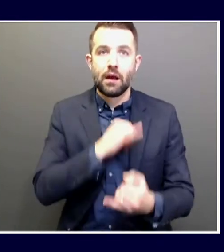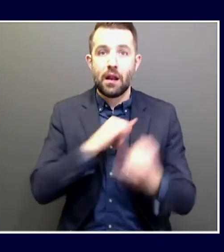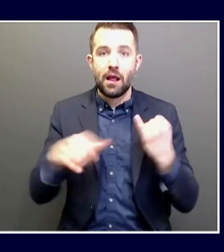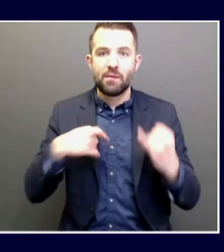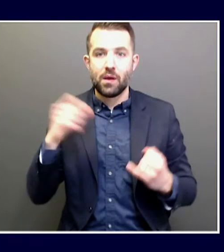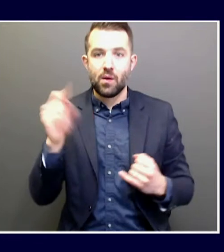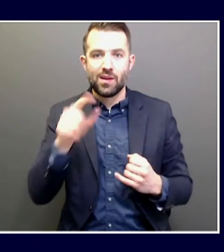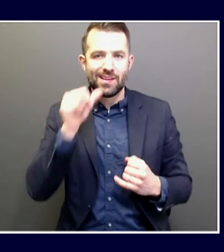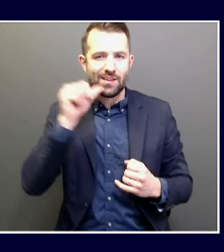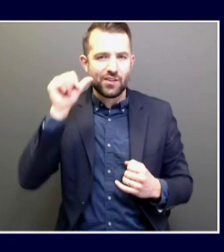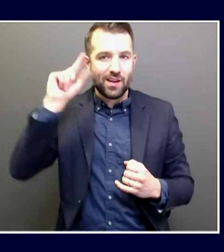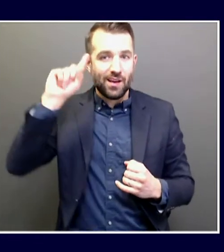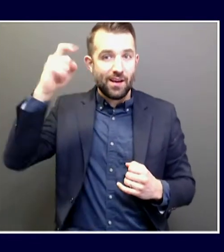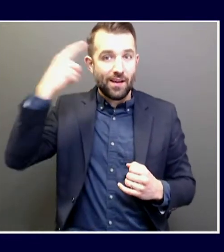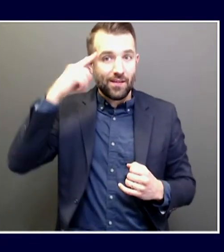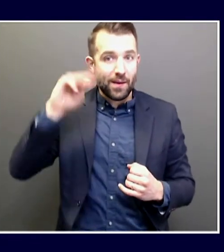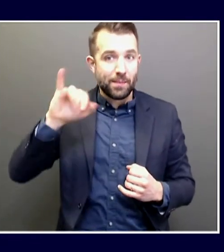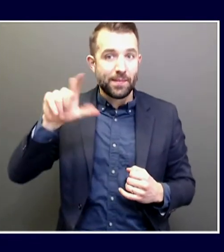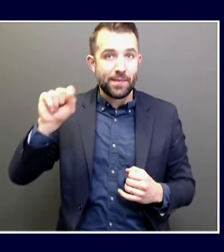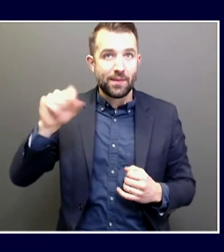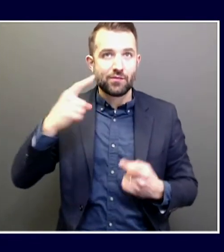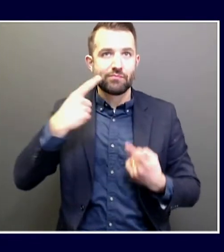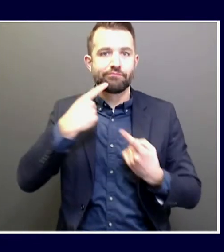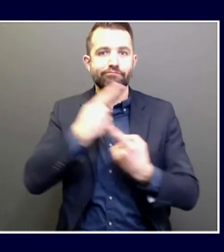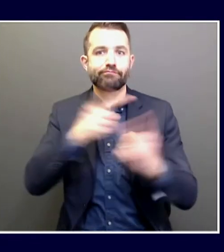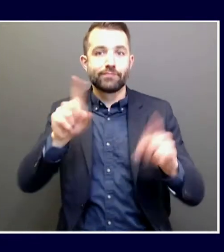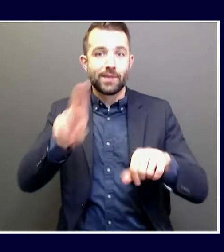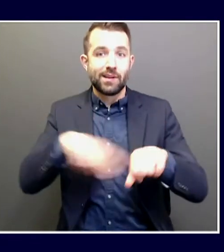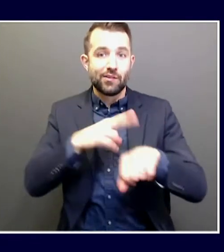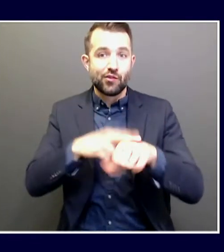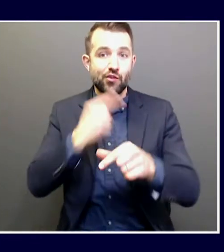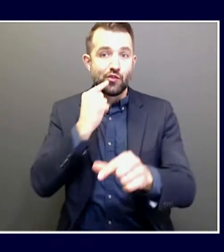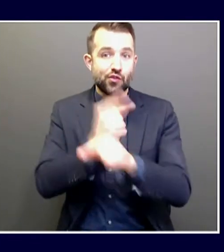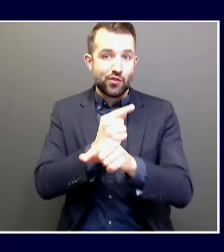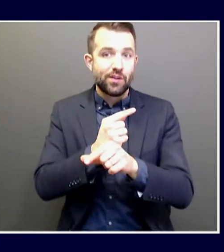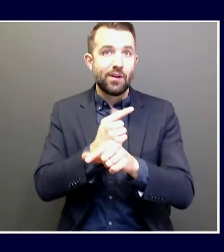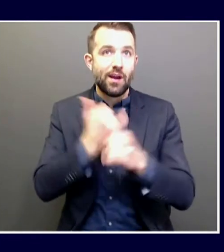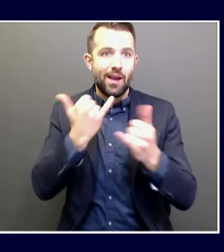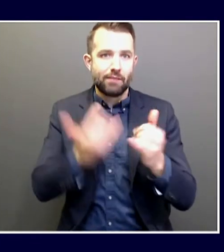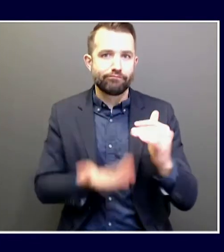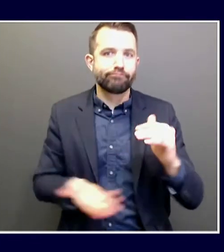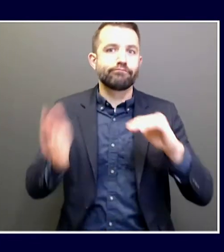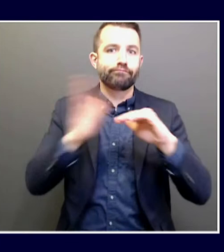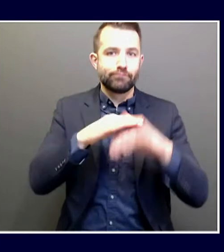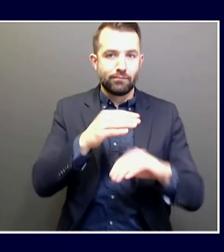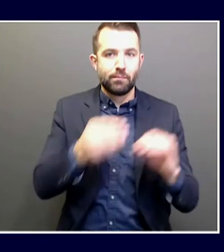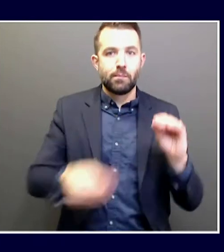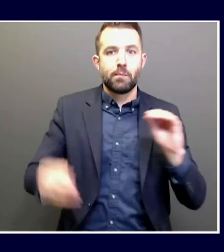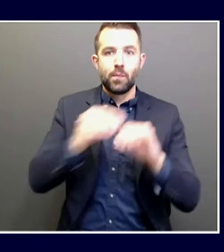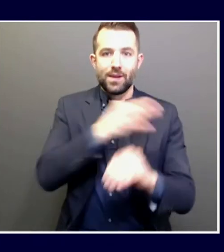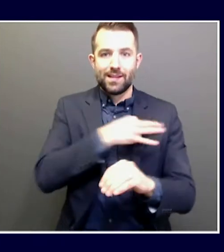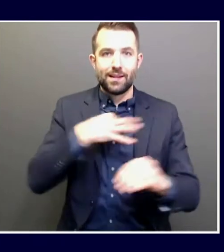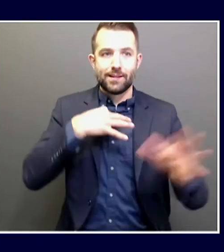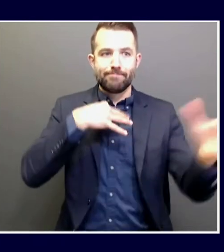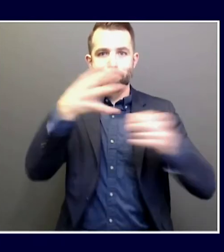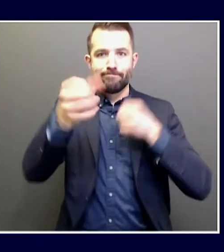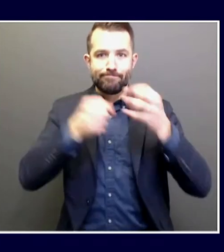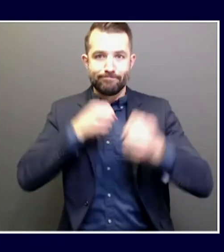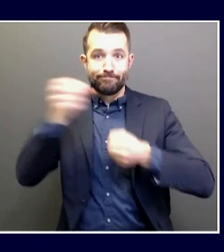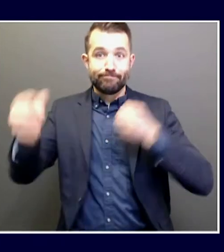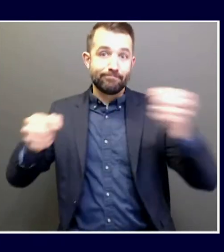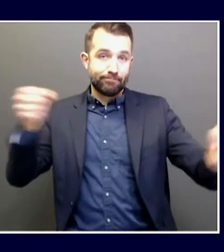that the Maine National Guard, additional members will be deployed to healthcare facilities throughout the state. Is there any talk